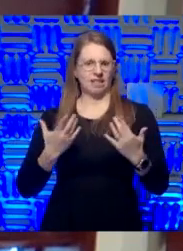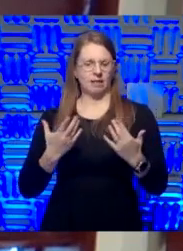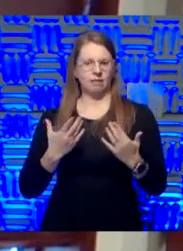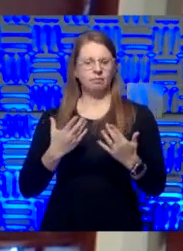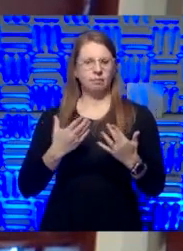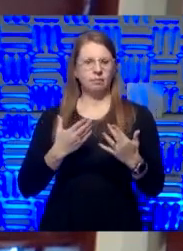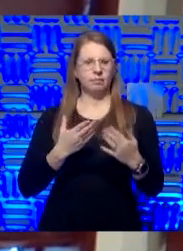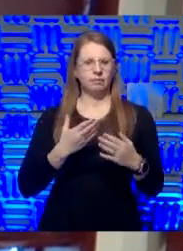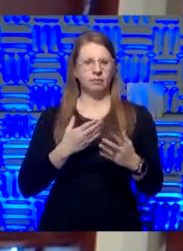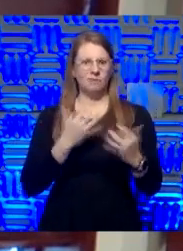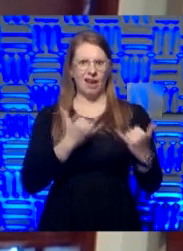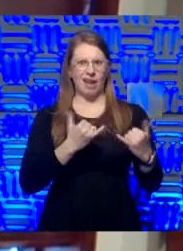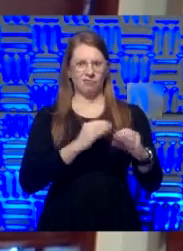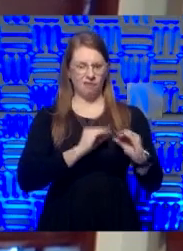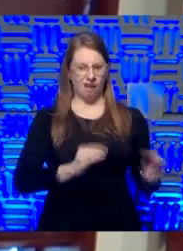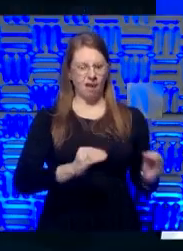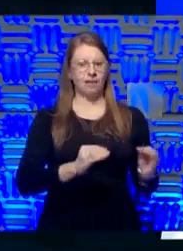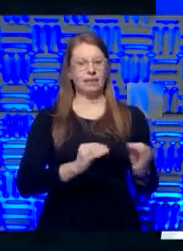of no activity.